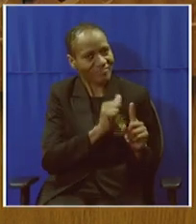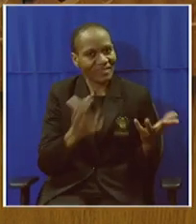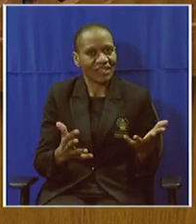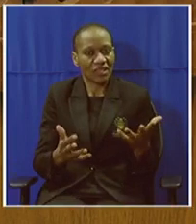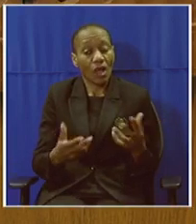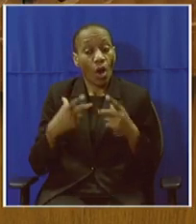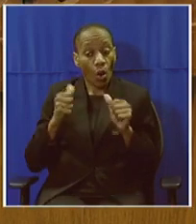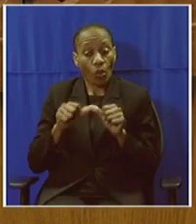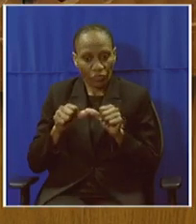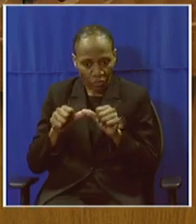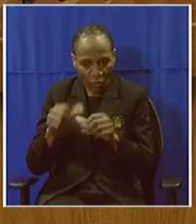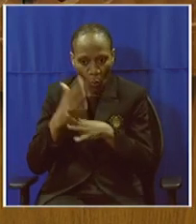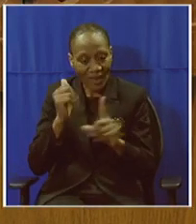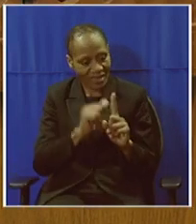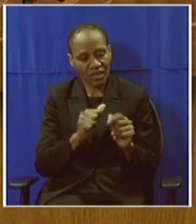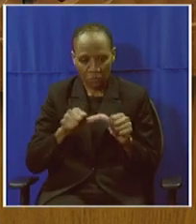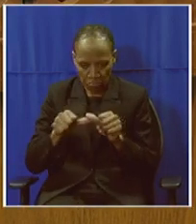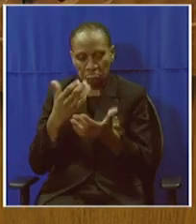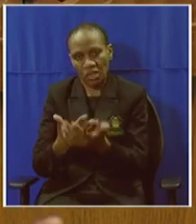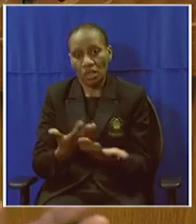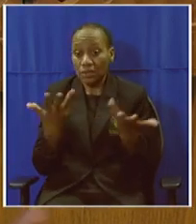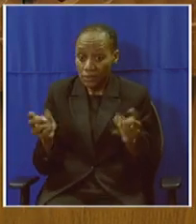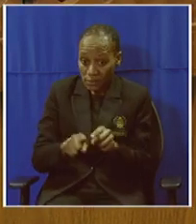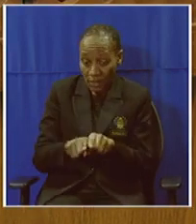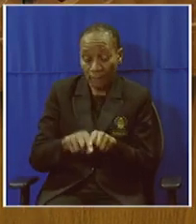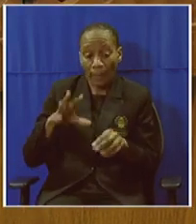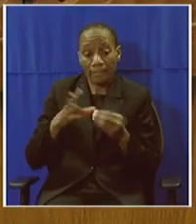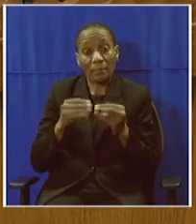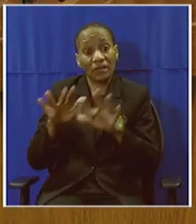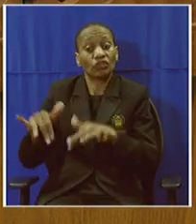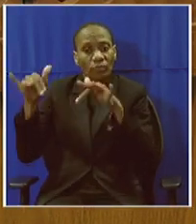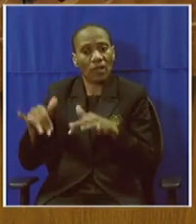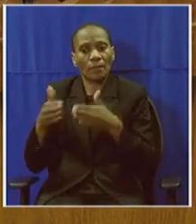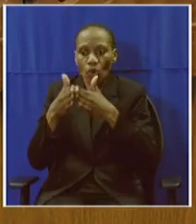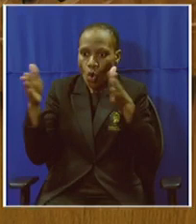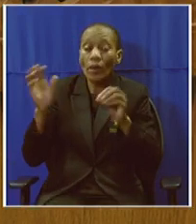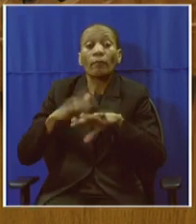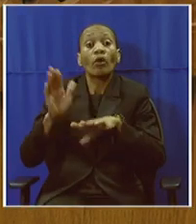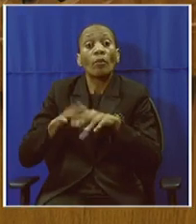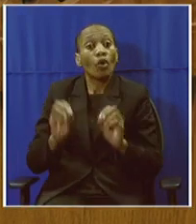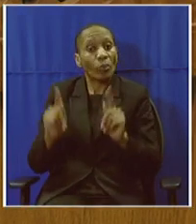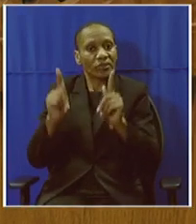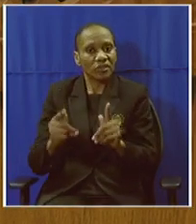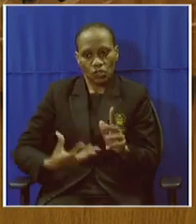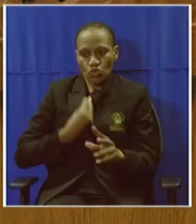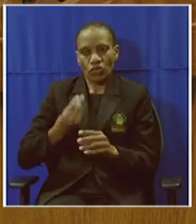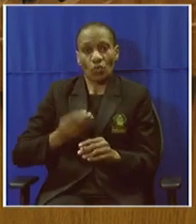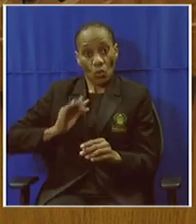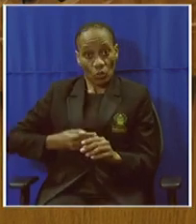her legacy, and may we as members of parliament open this space for more young women to serve and lead this